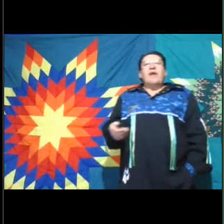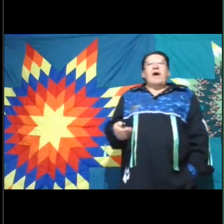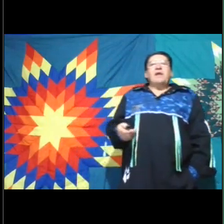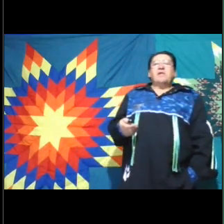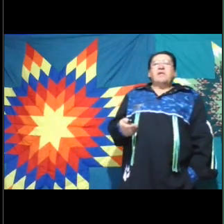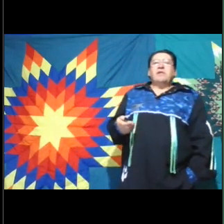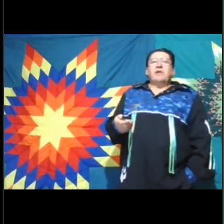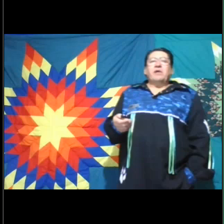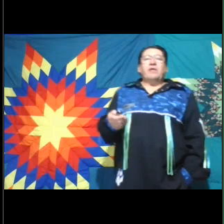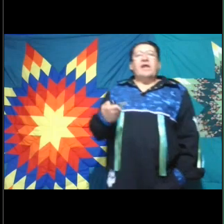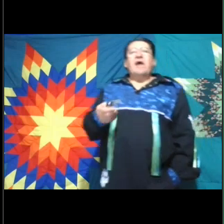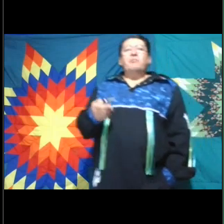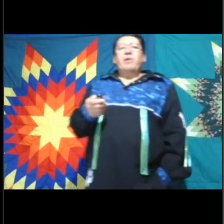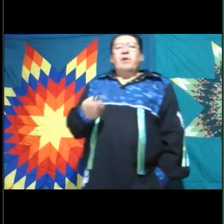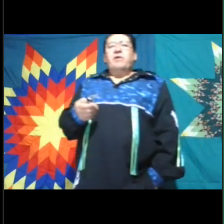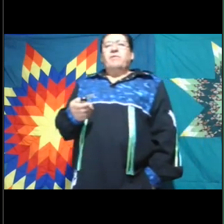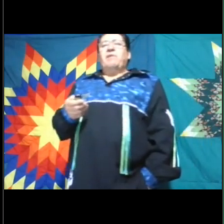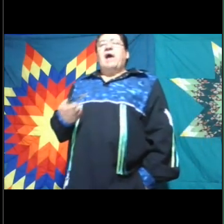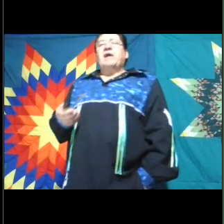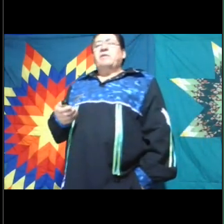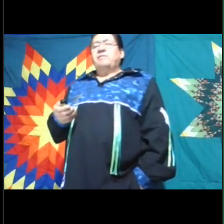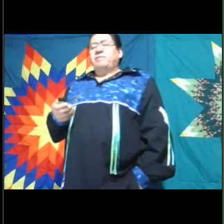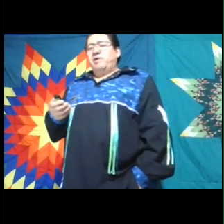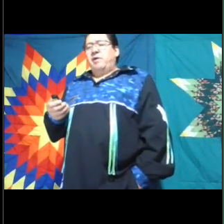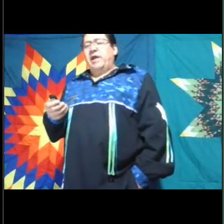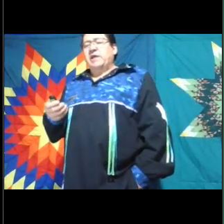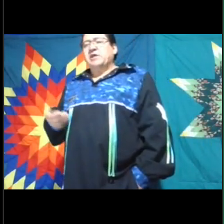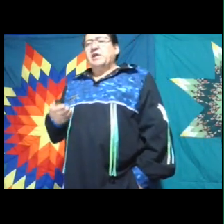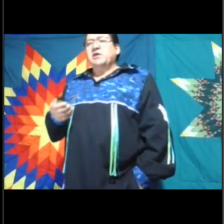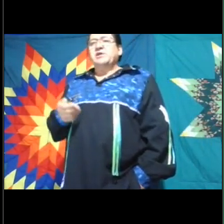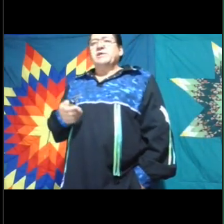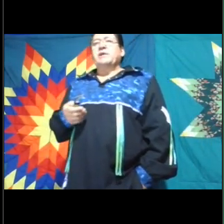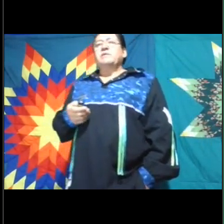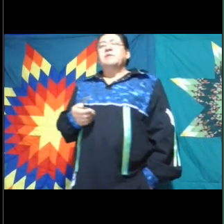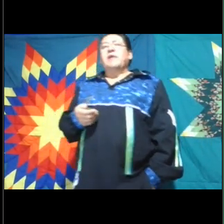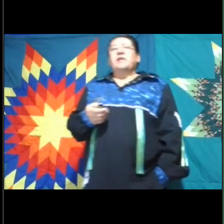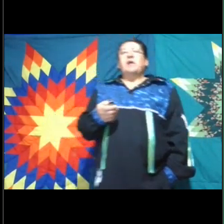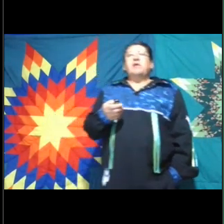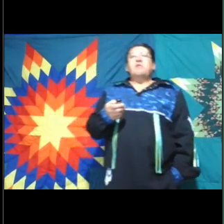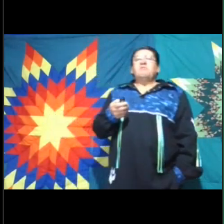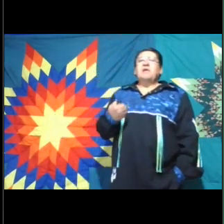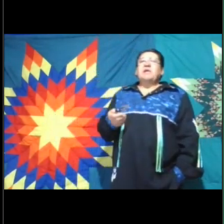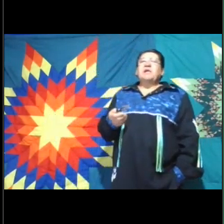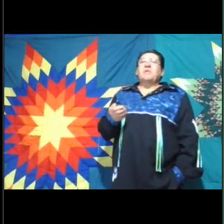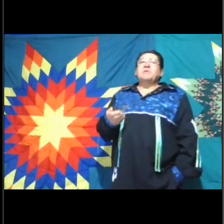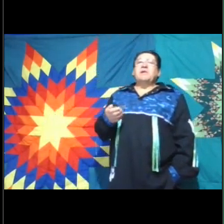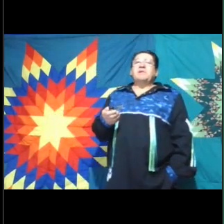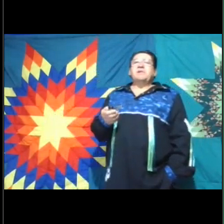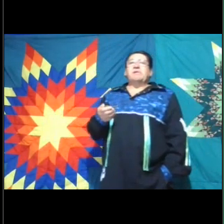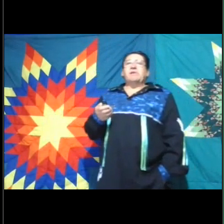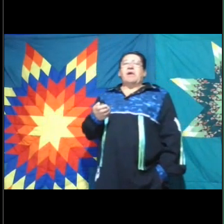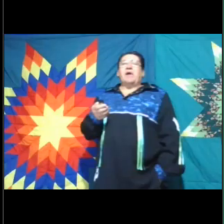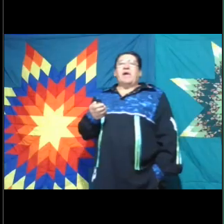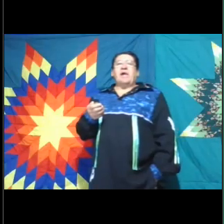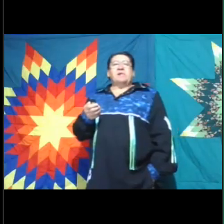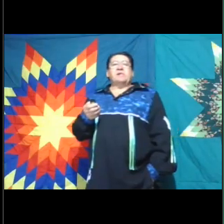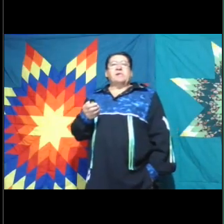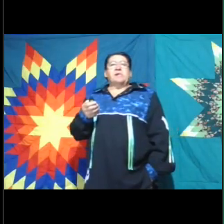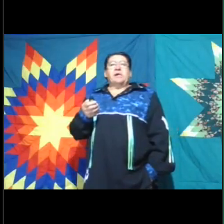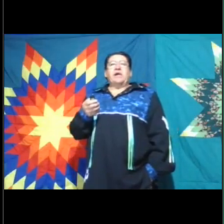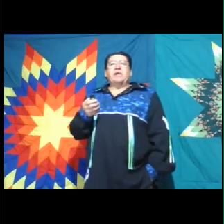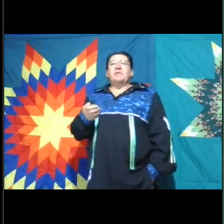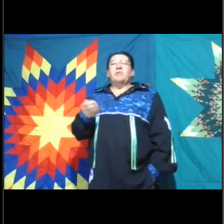With that barrier of lack of education skill set really goes in